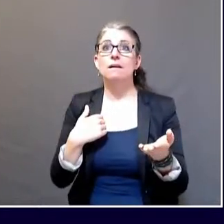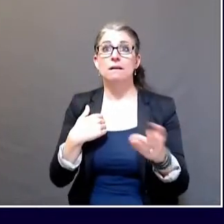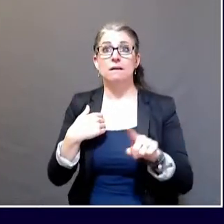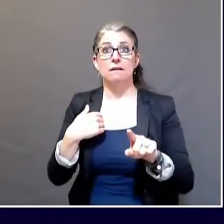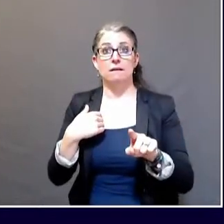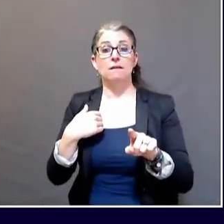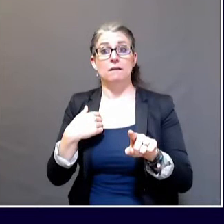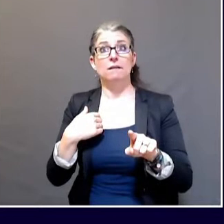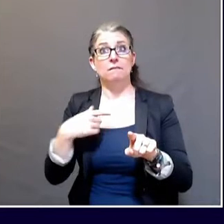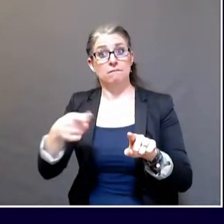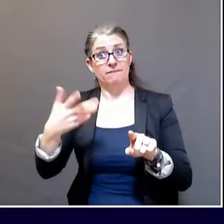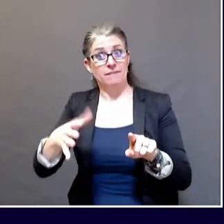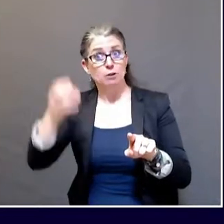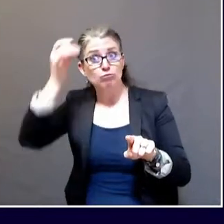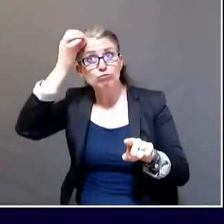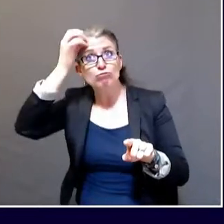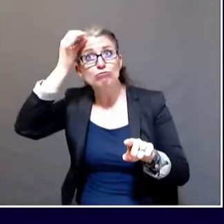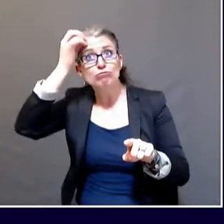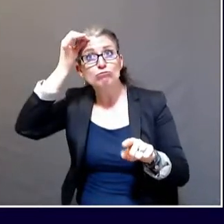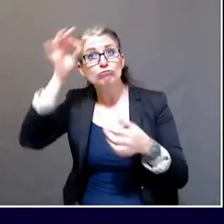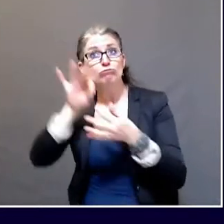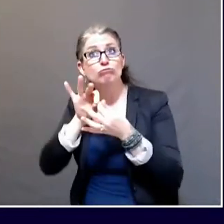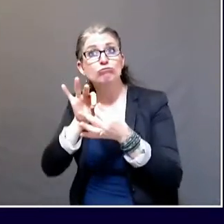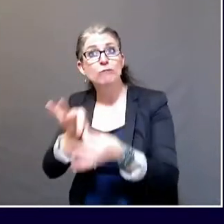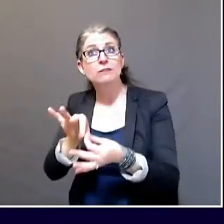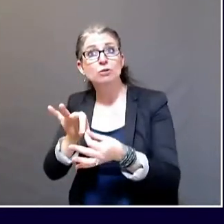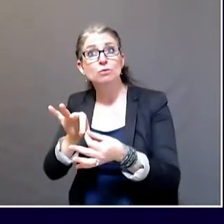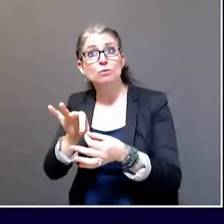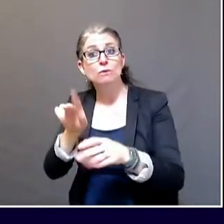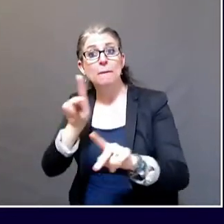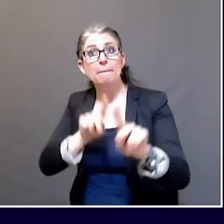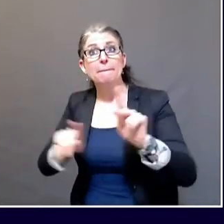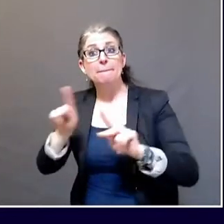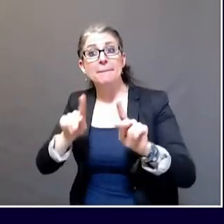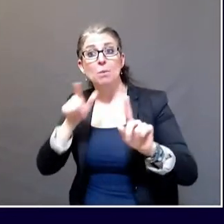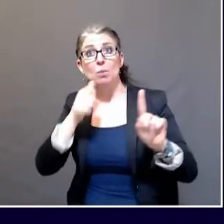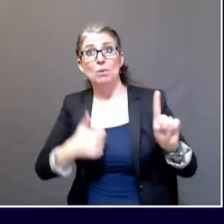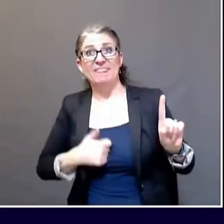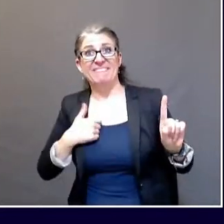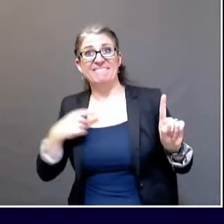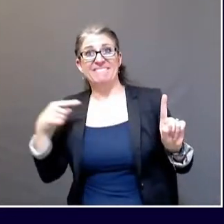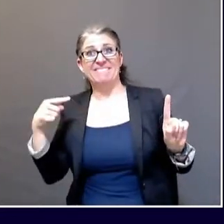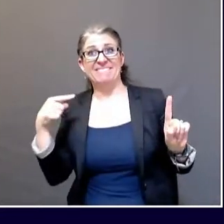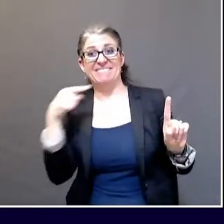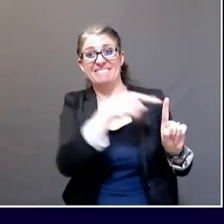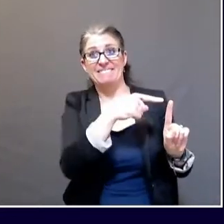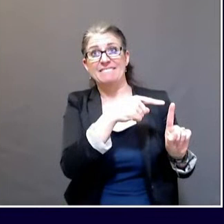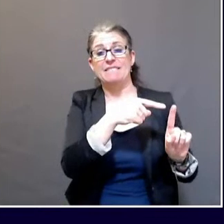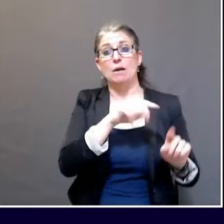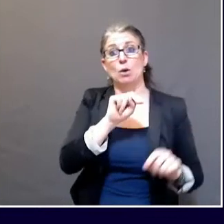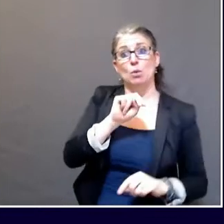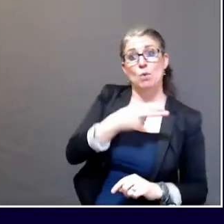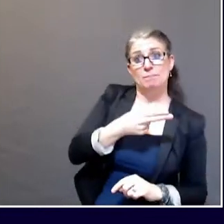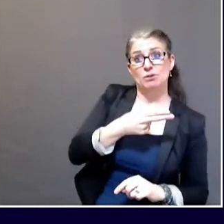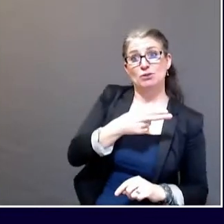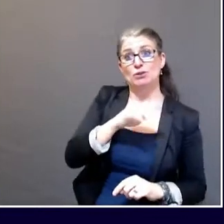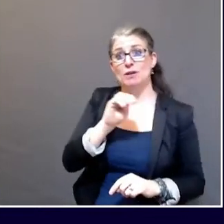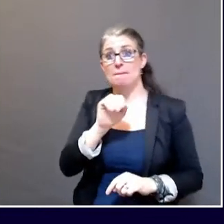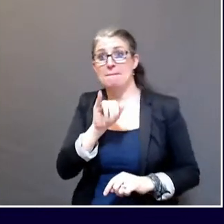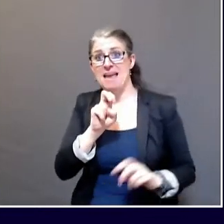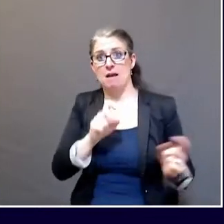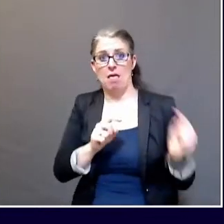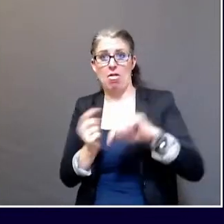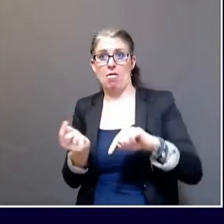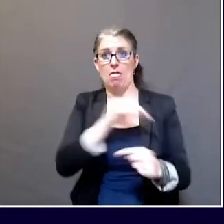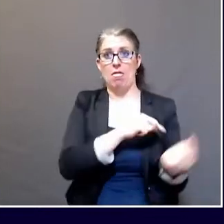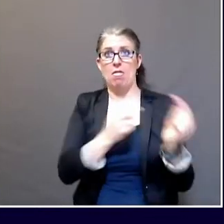those that are on border towns of Maine and how they can go about getting their vaccines. We had a viewer write to us and say,